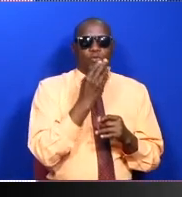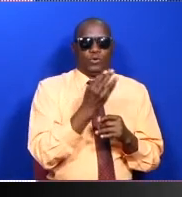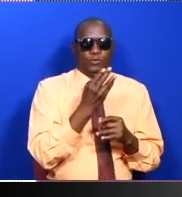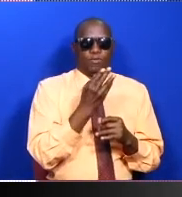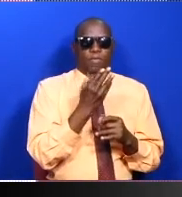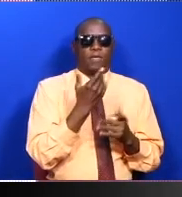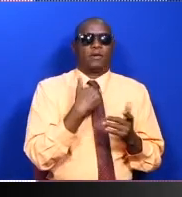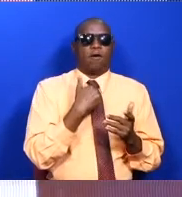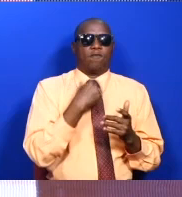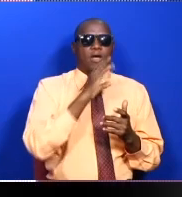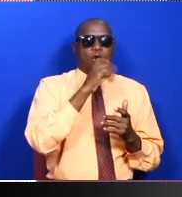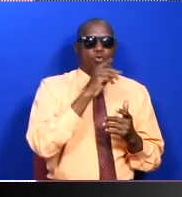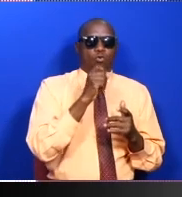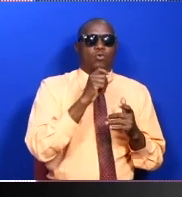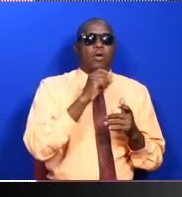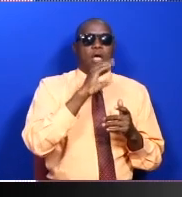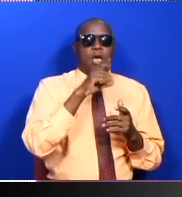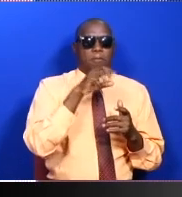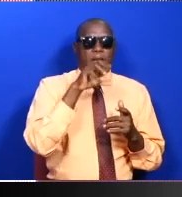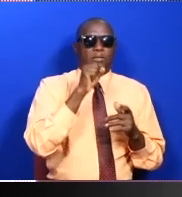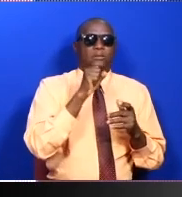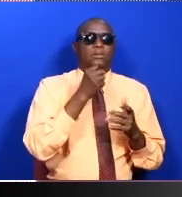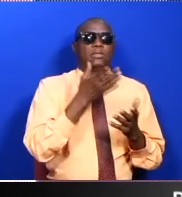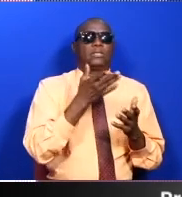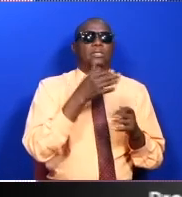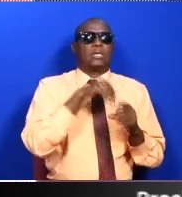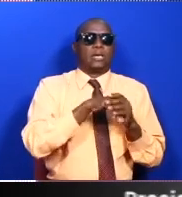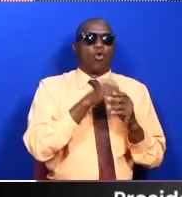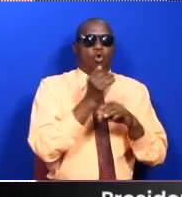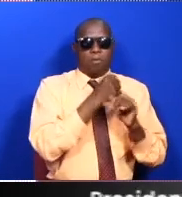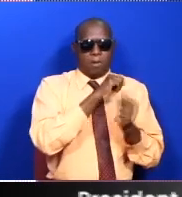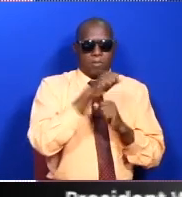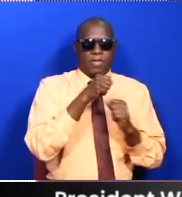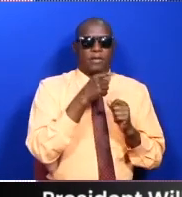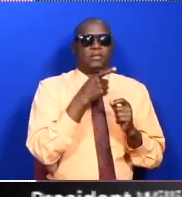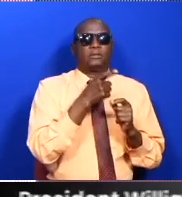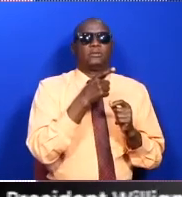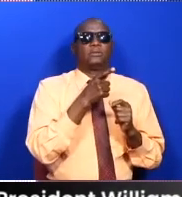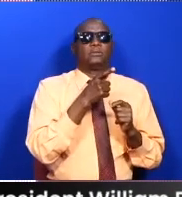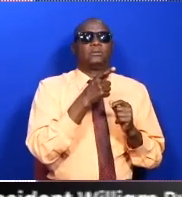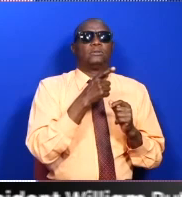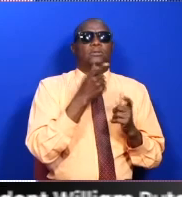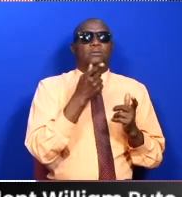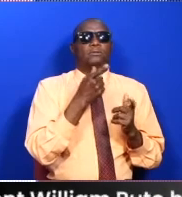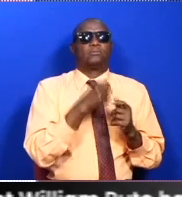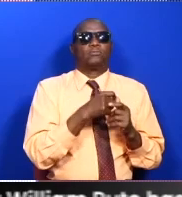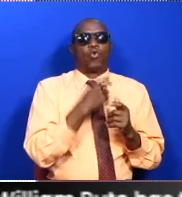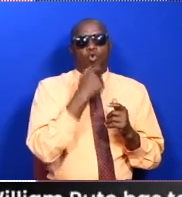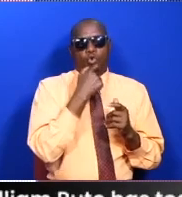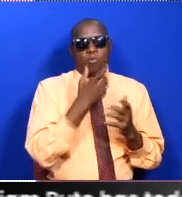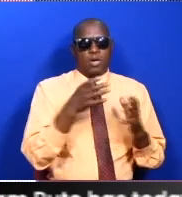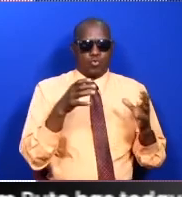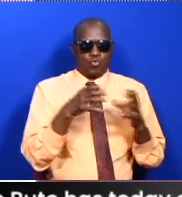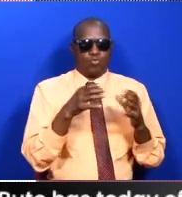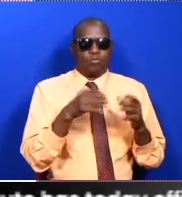the Akakoro Sports Campus, located in Homabay, is considered momentous as the county is the home of Gor Mahia Soccer Club, which